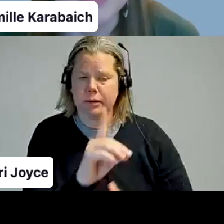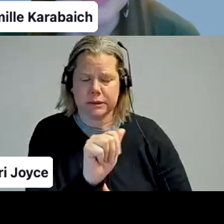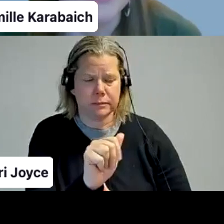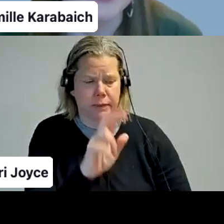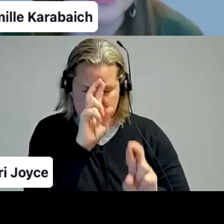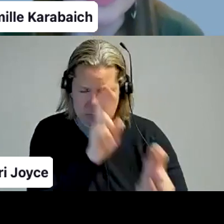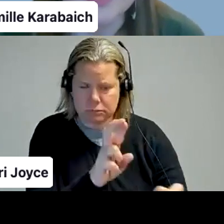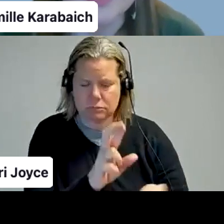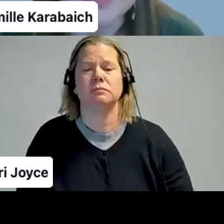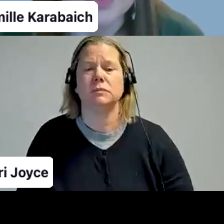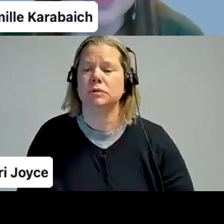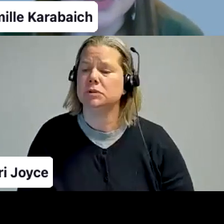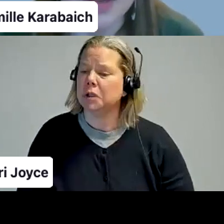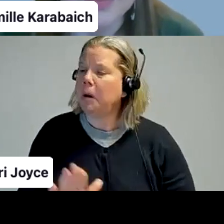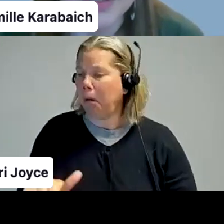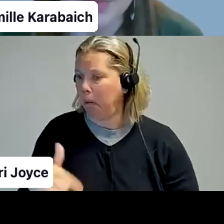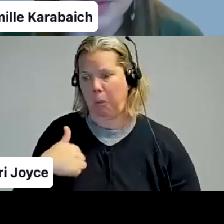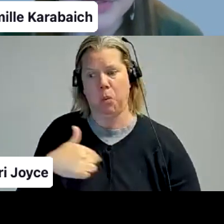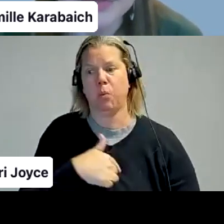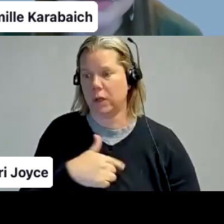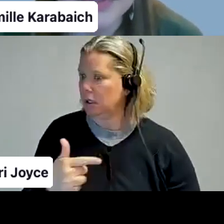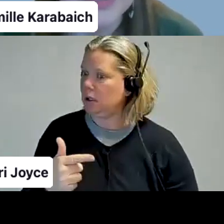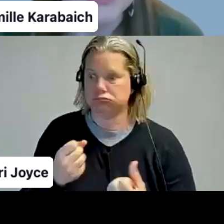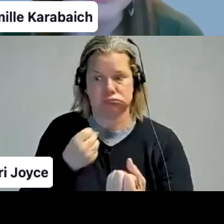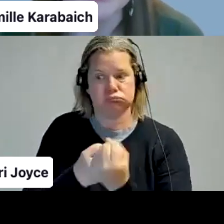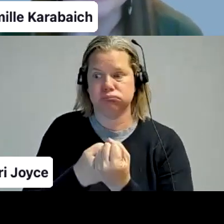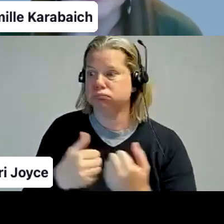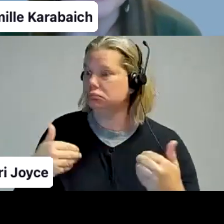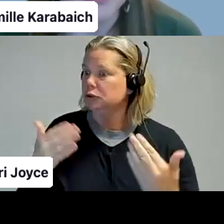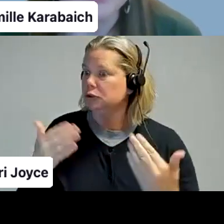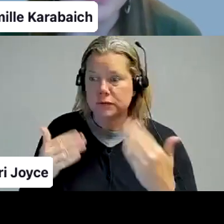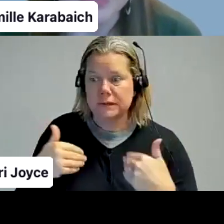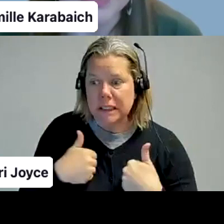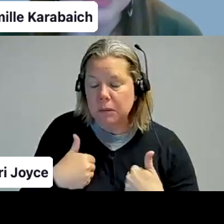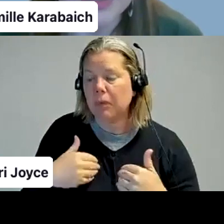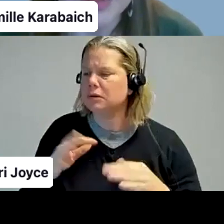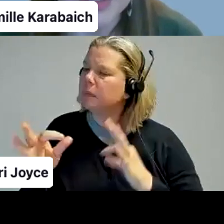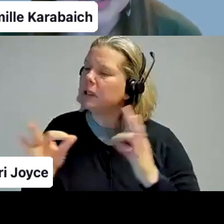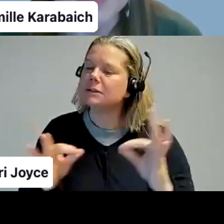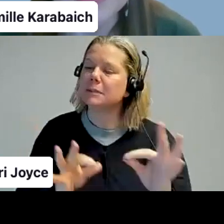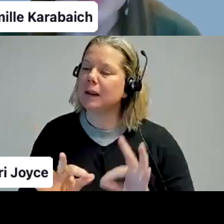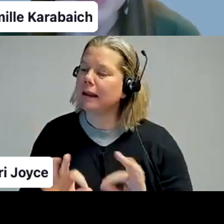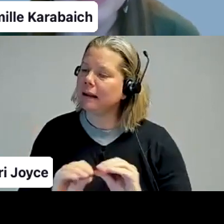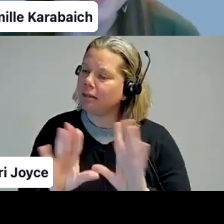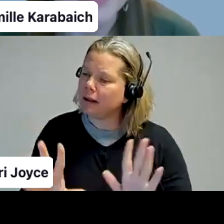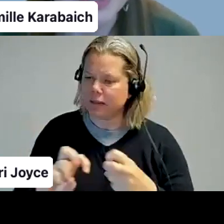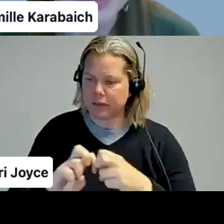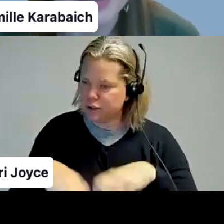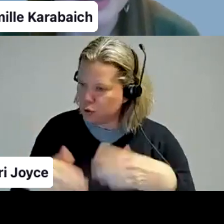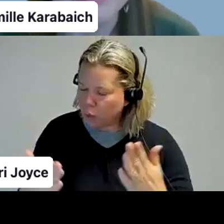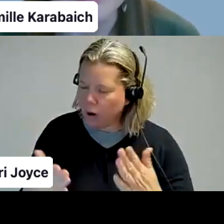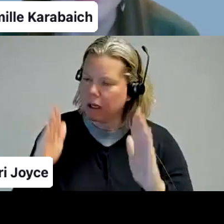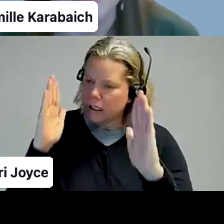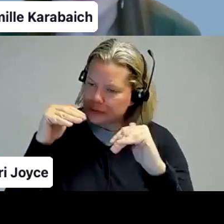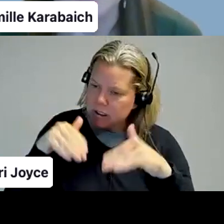animals, to try to keep it simple, calm, and cooperative, to explain very clearly what the issue is and what your expectations